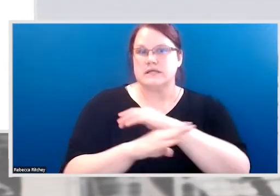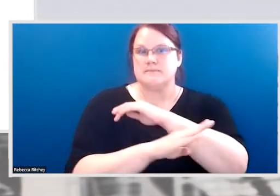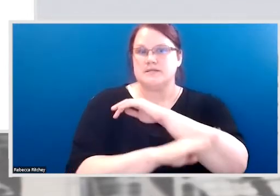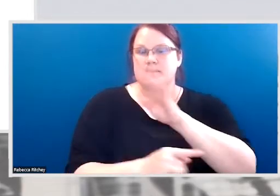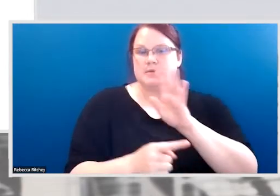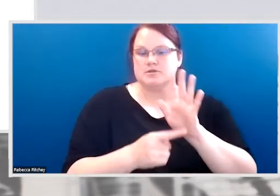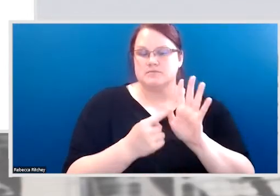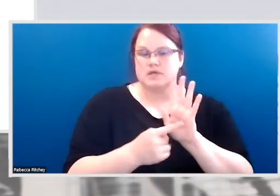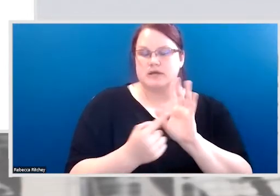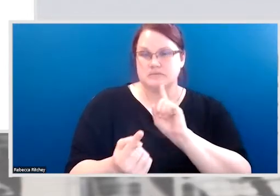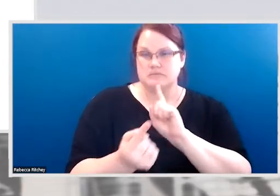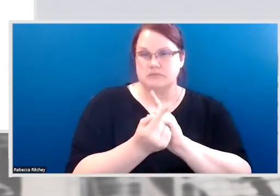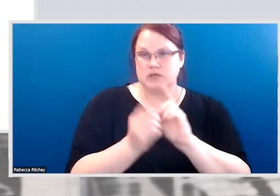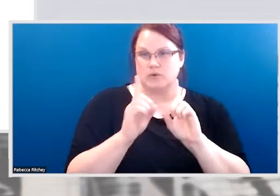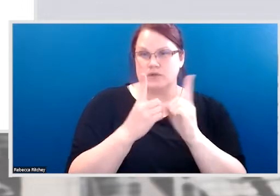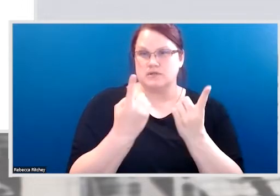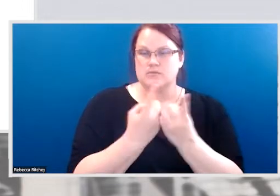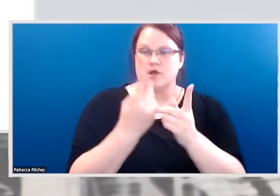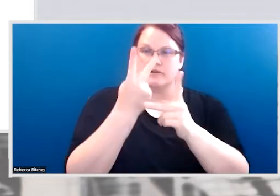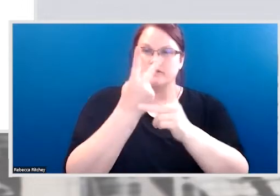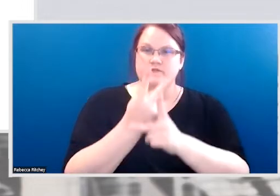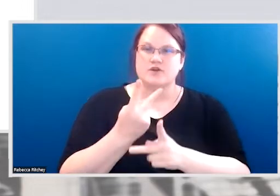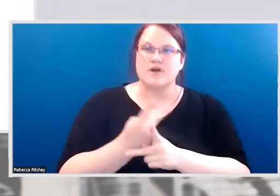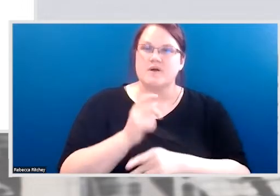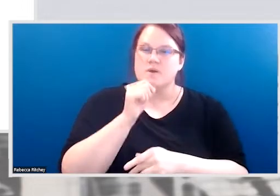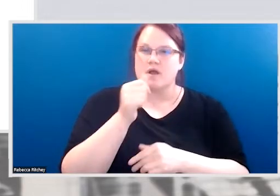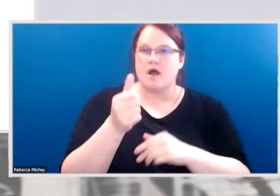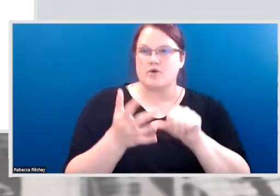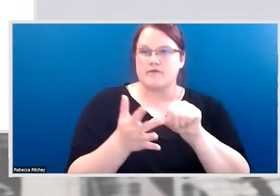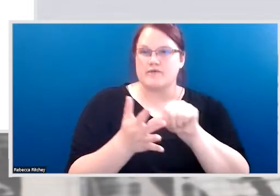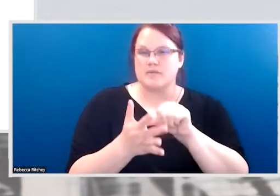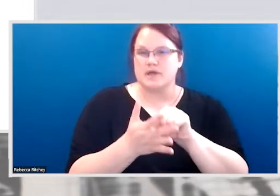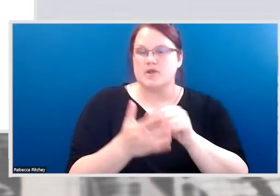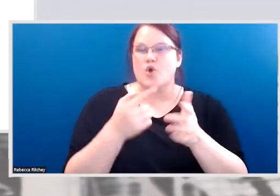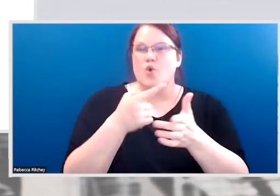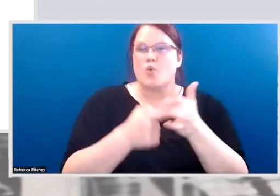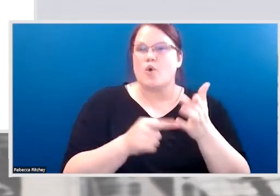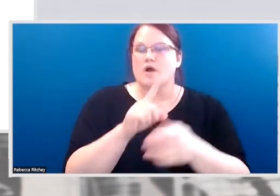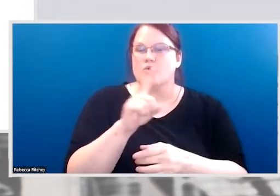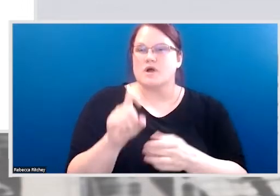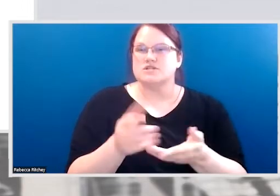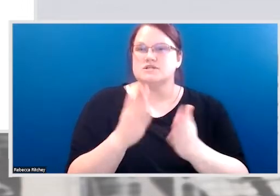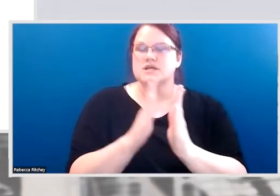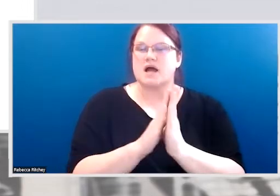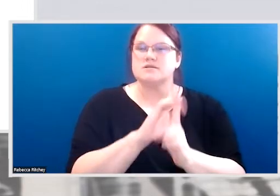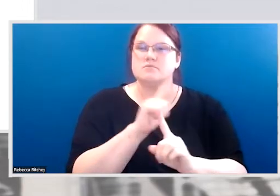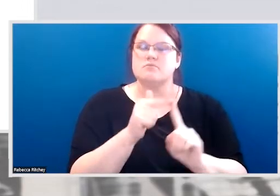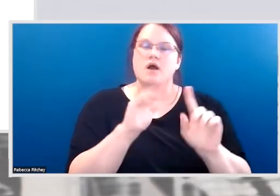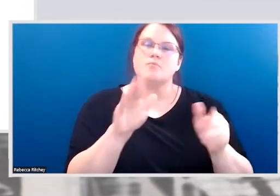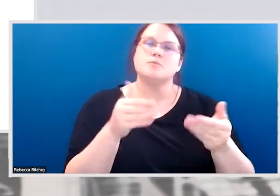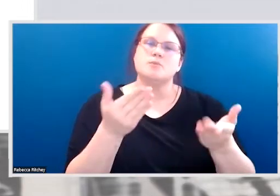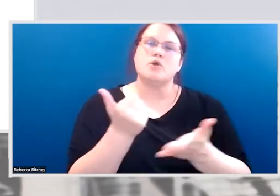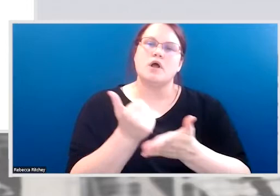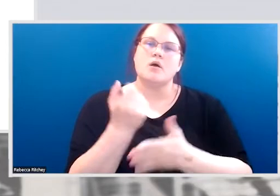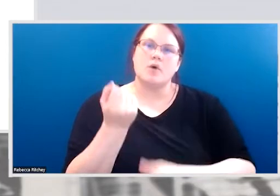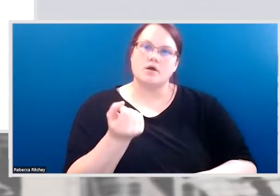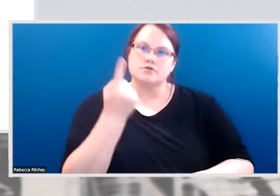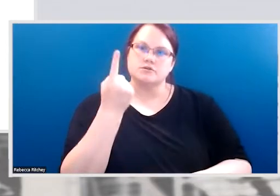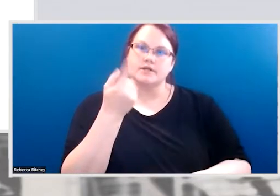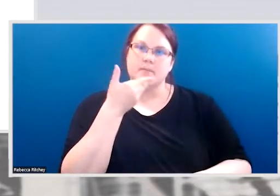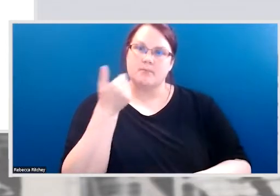with the departments and figure out what is not on the page. What questions can we ask about the proposal that'll help us understand how best to score